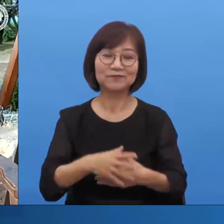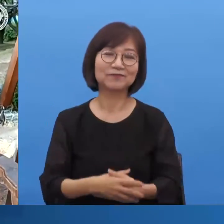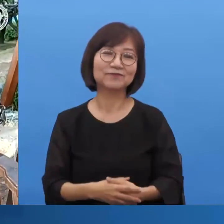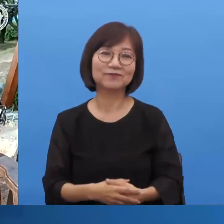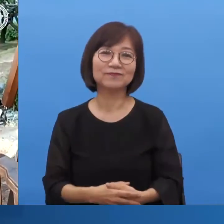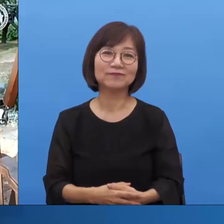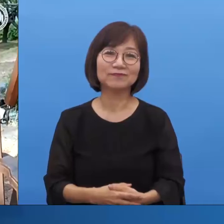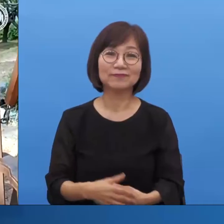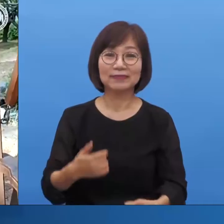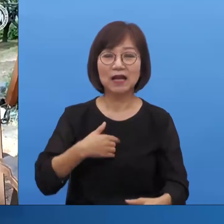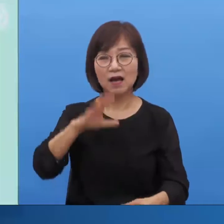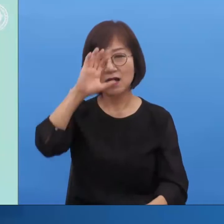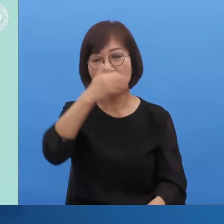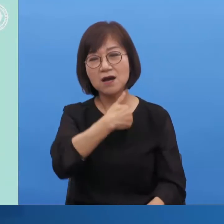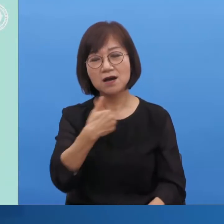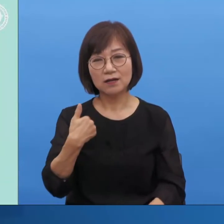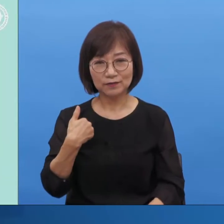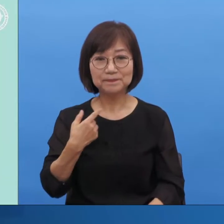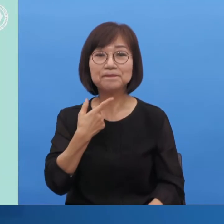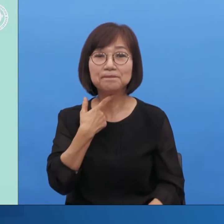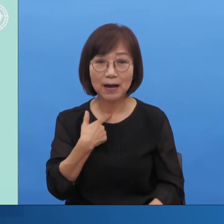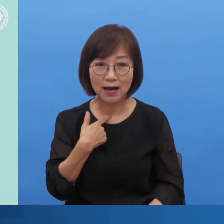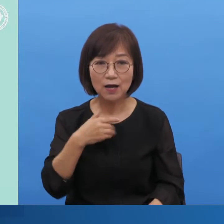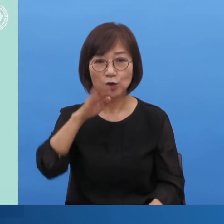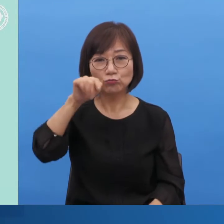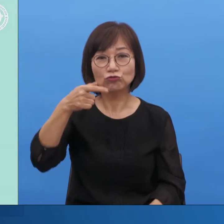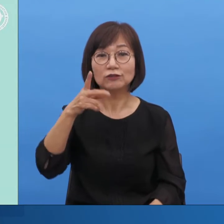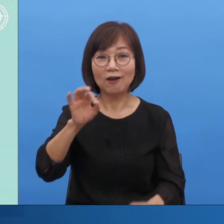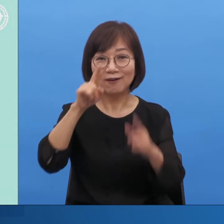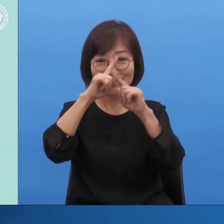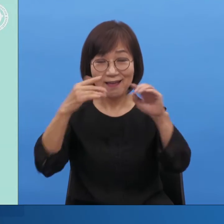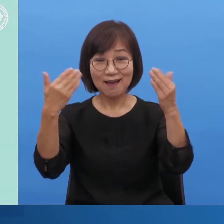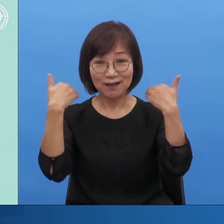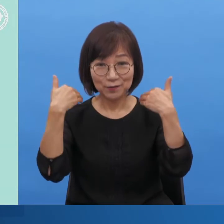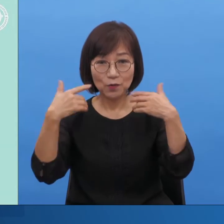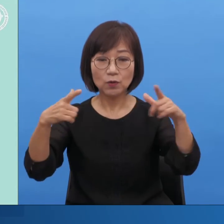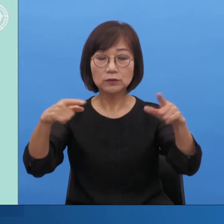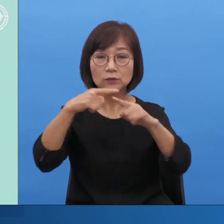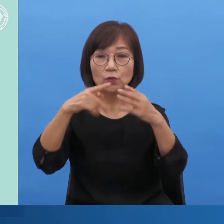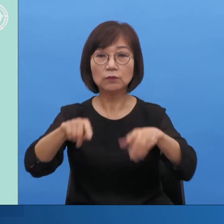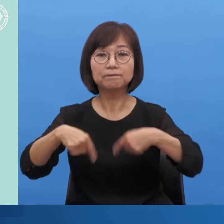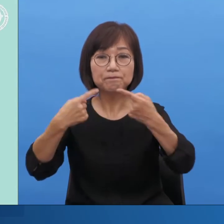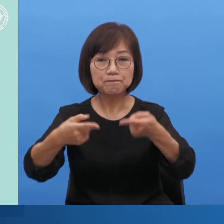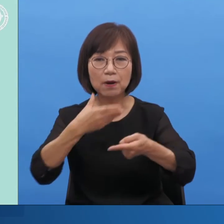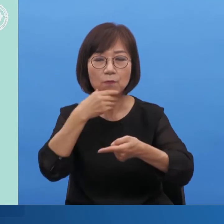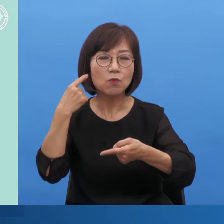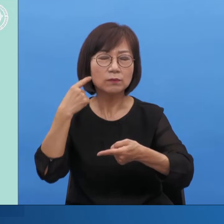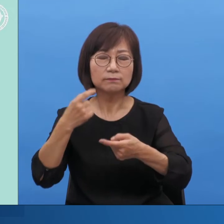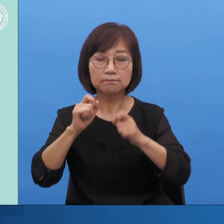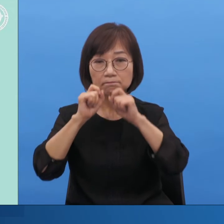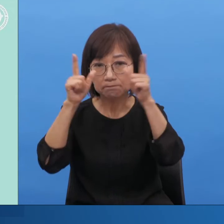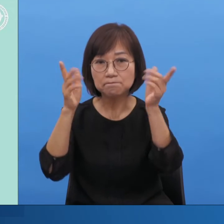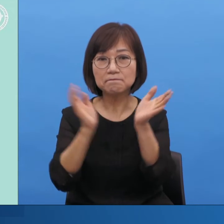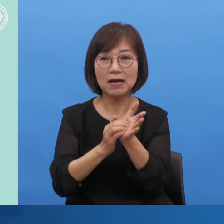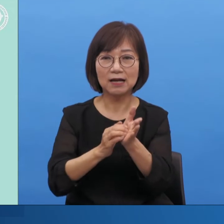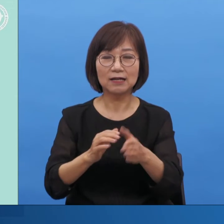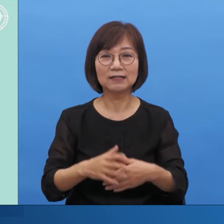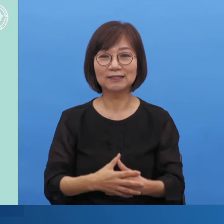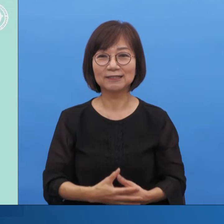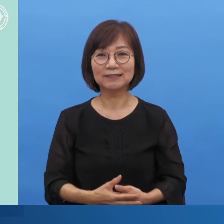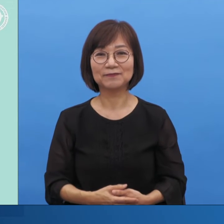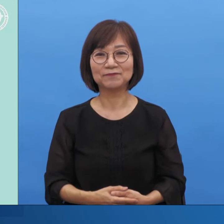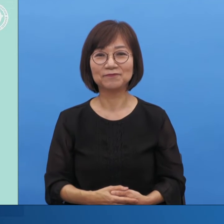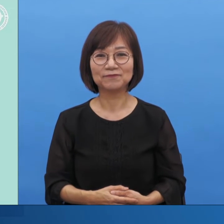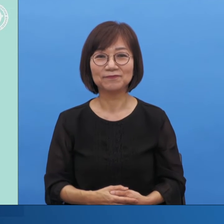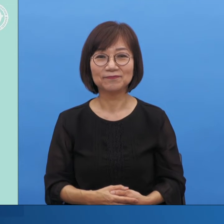2022. I was a Catholic and I received the gospel while attending the regional church for international students at Pukyang